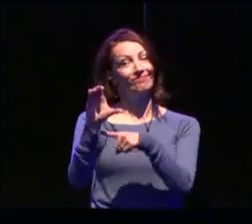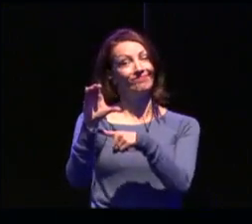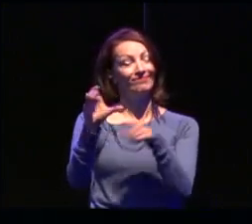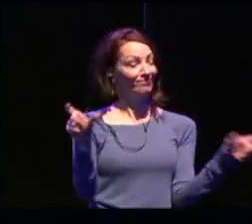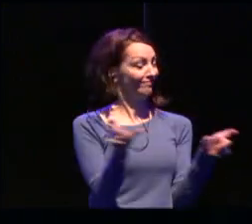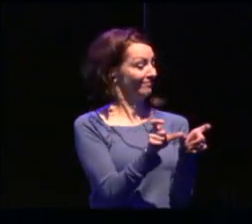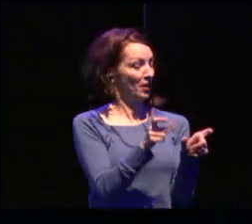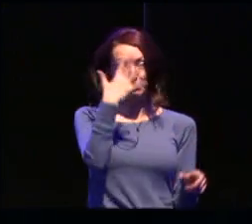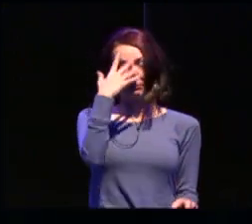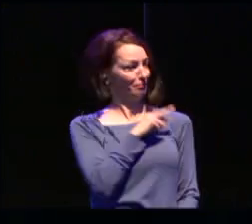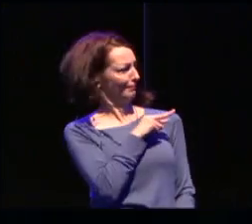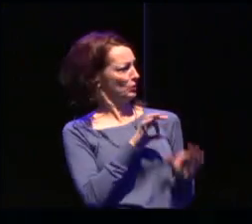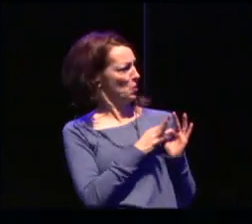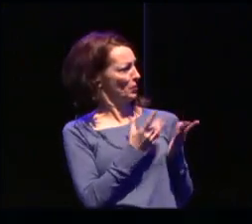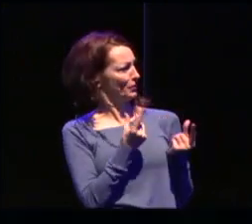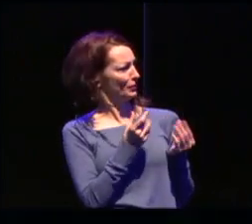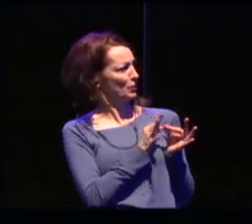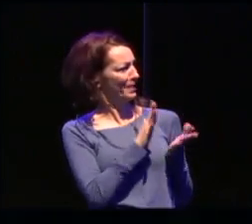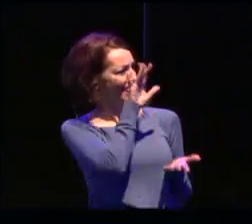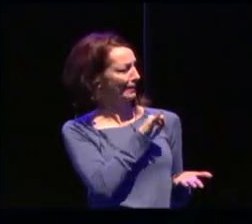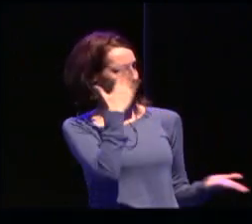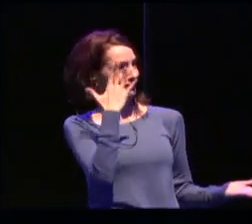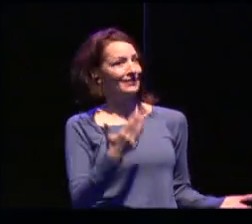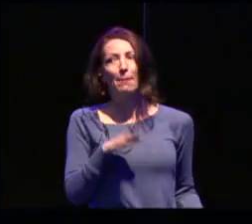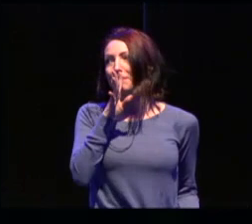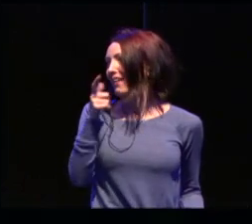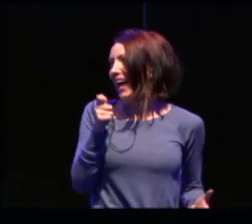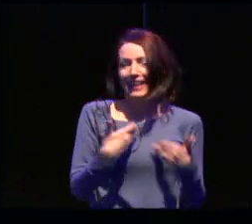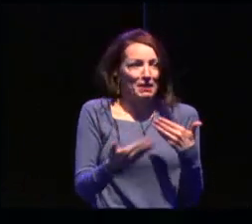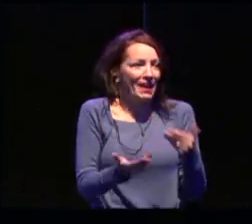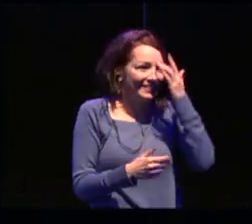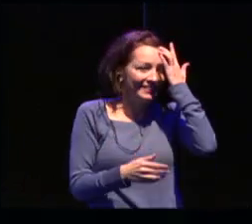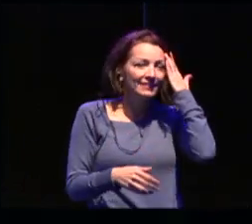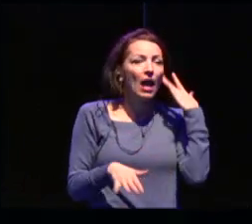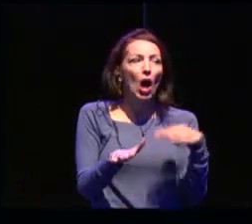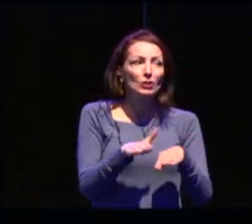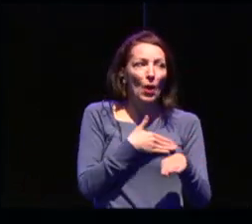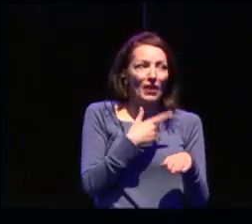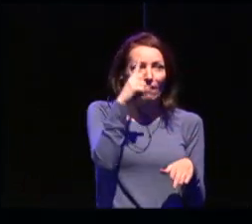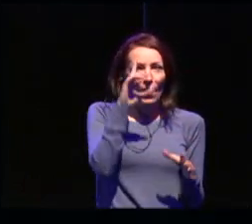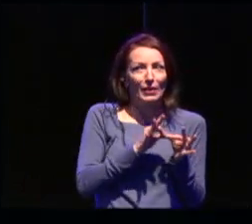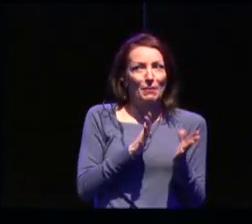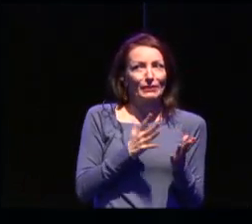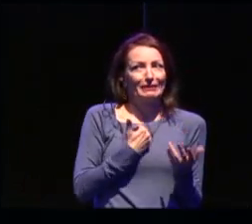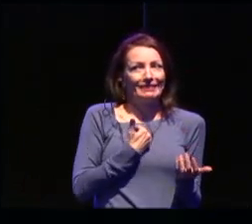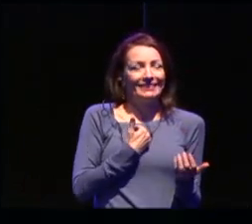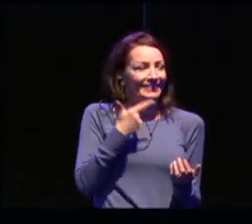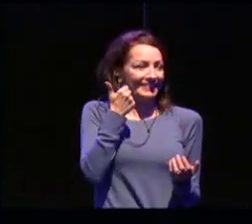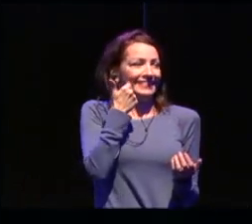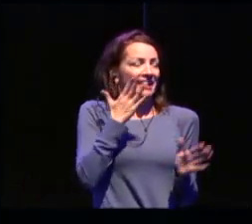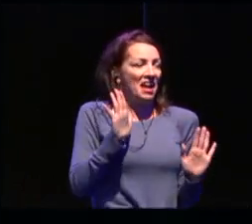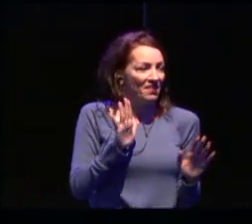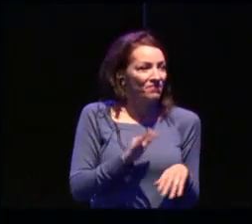That just crossed my mind as I'm thinking about it. Anyway, I know I'm speaking fast, but you know. Anyway, let me slow down for the interpreters.